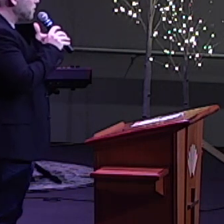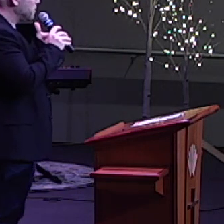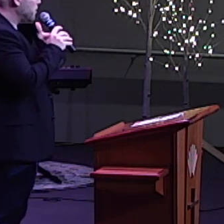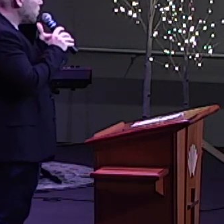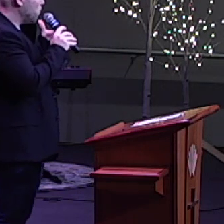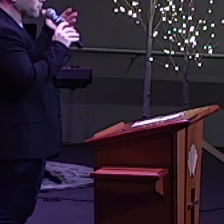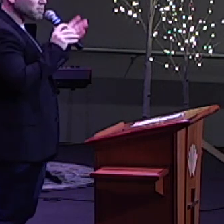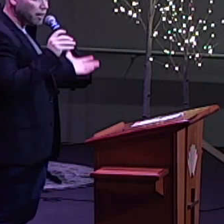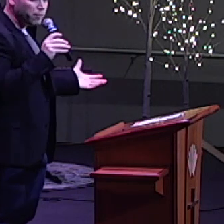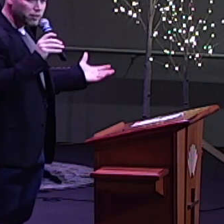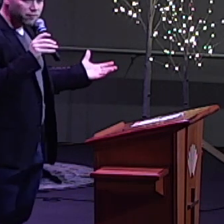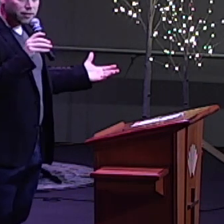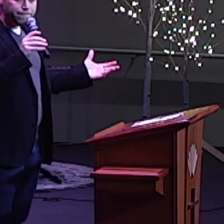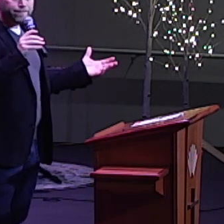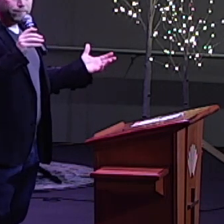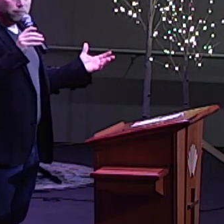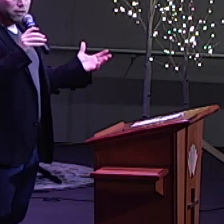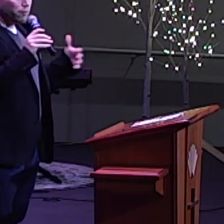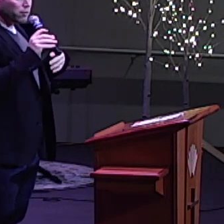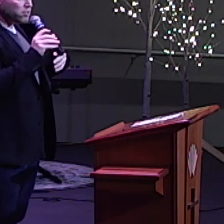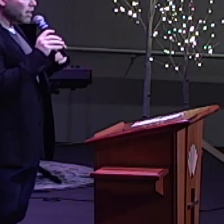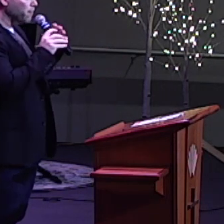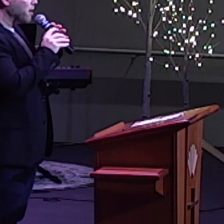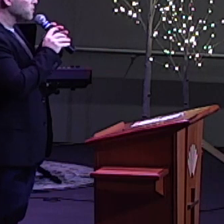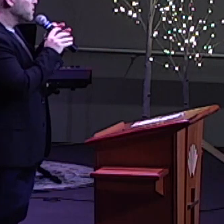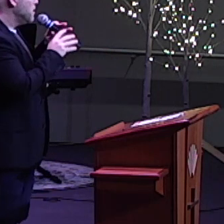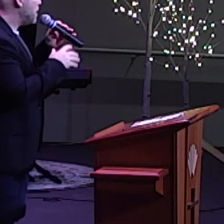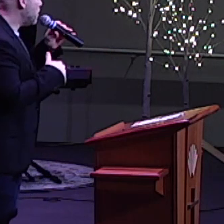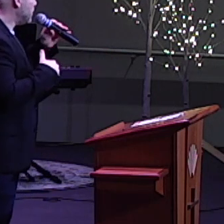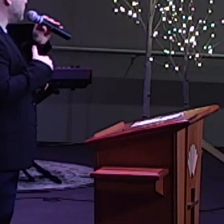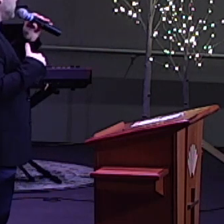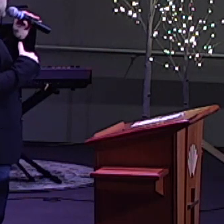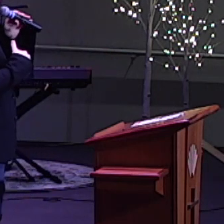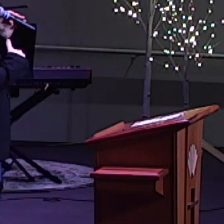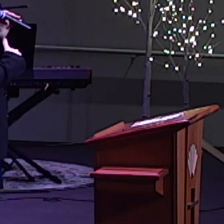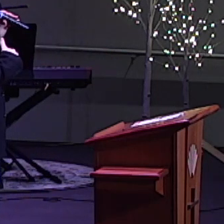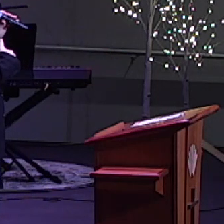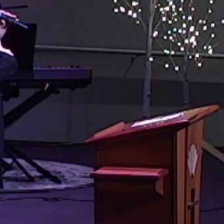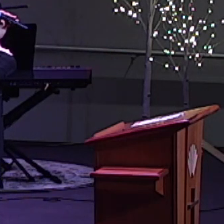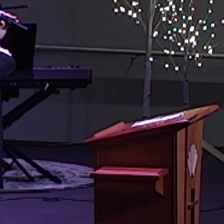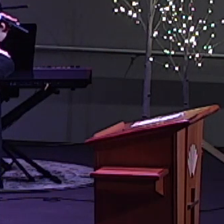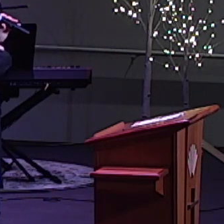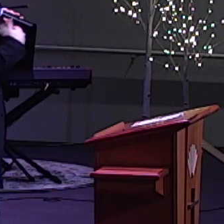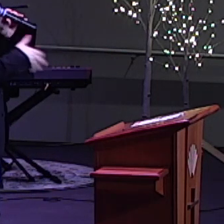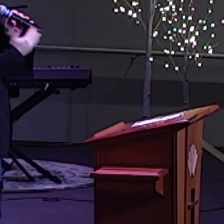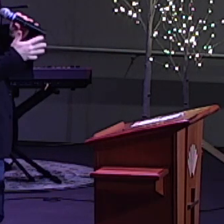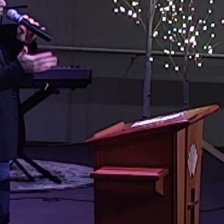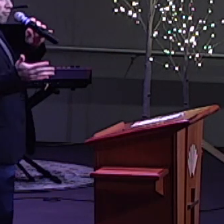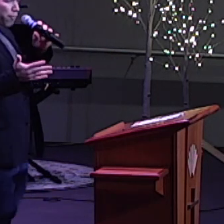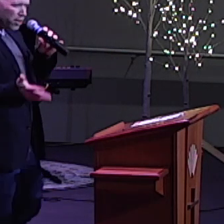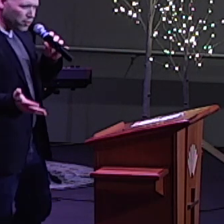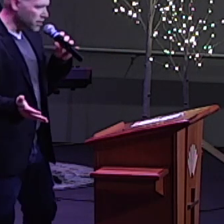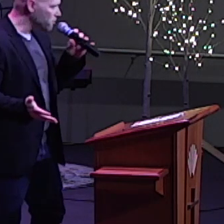people that overly talk about giving. We don't talk about how that is something that, we just don't